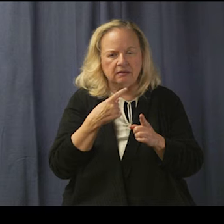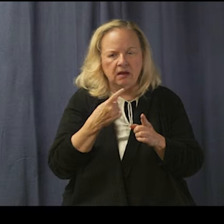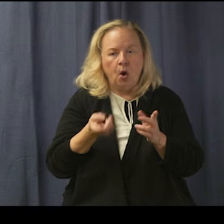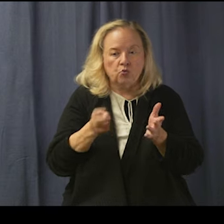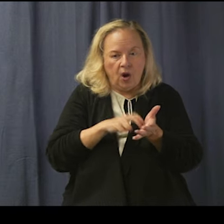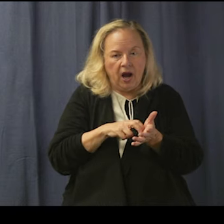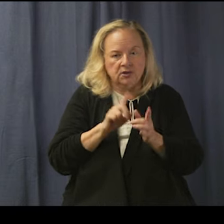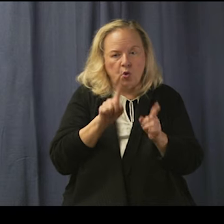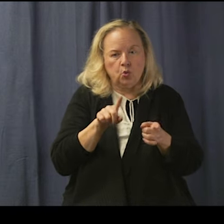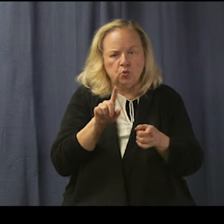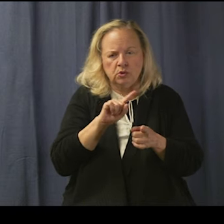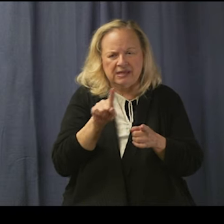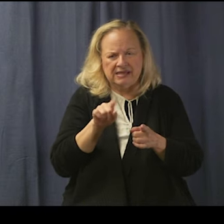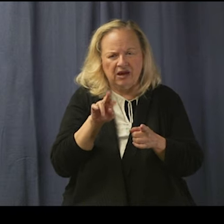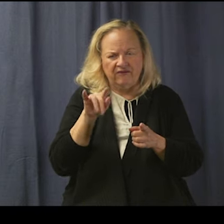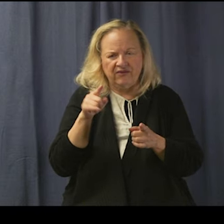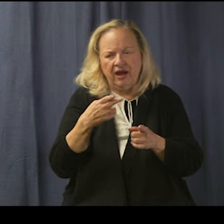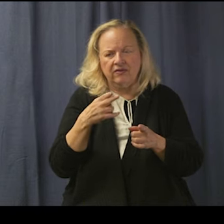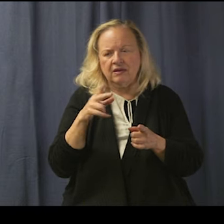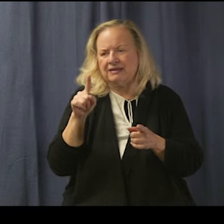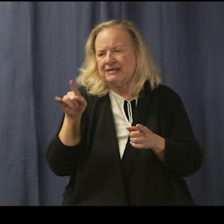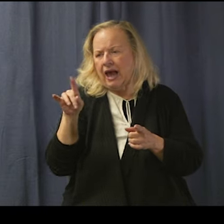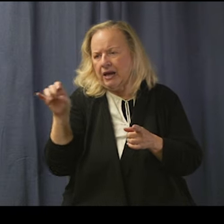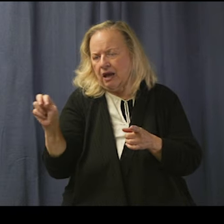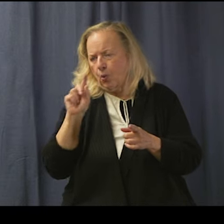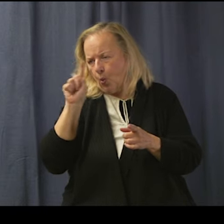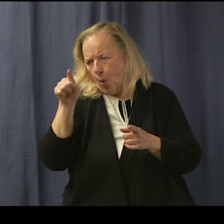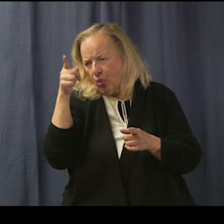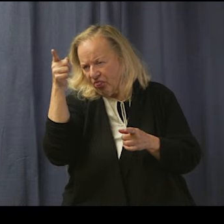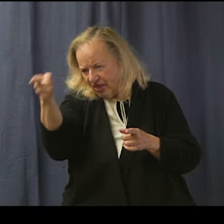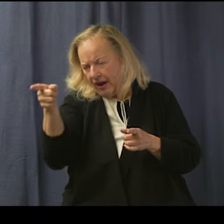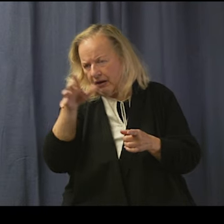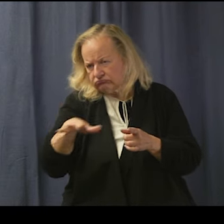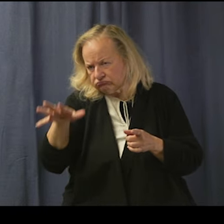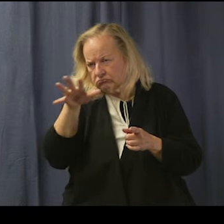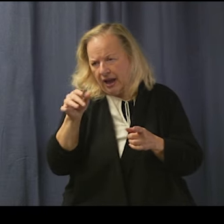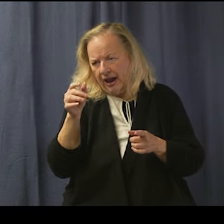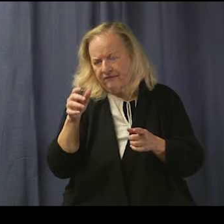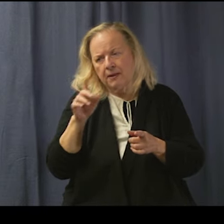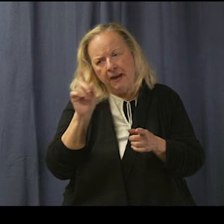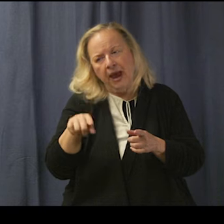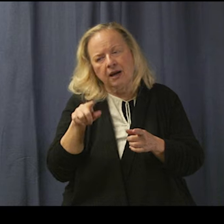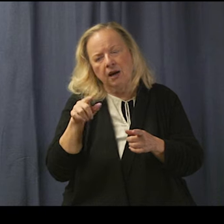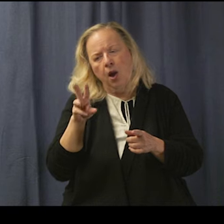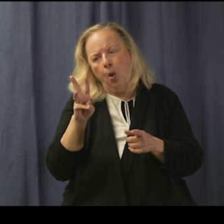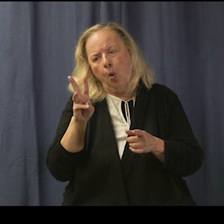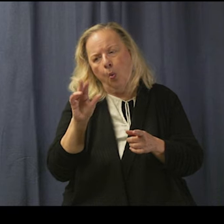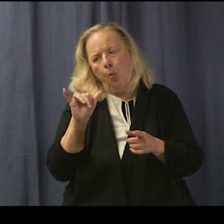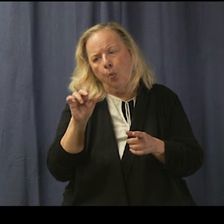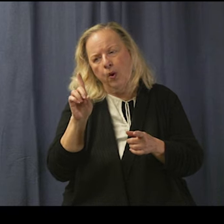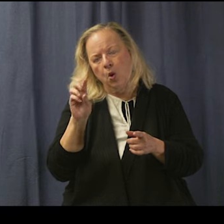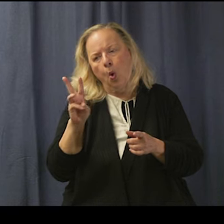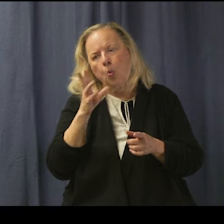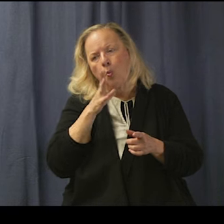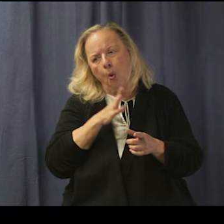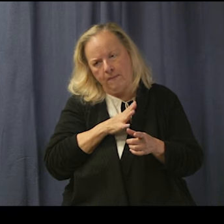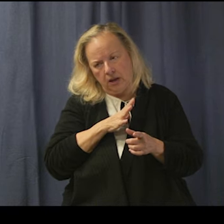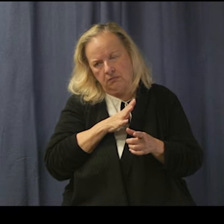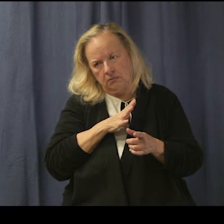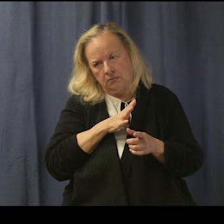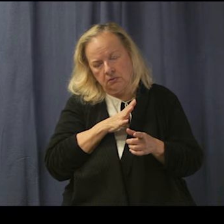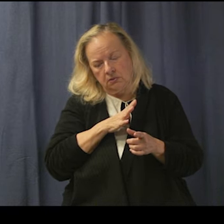you to Zarephath, which belongs to Zidon, and dwell there. Behold, I've commanded a widow woman there to sustain you.